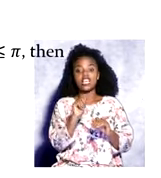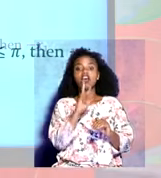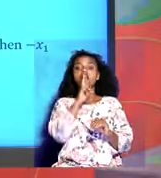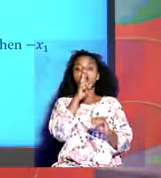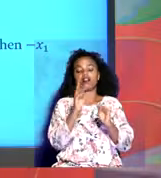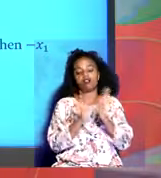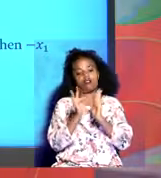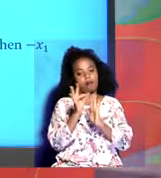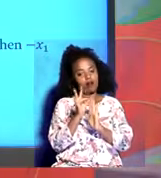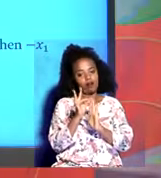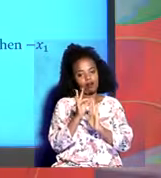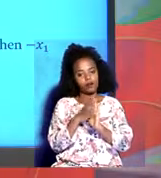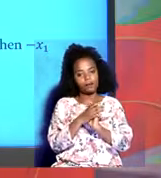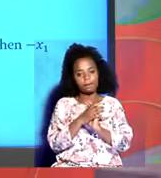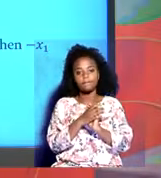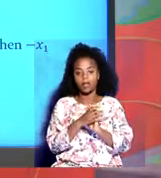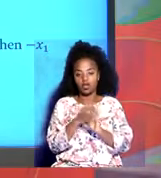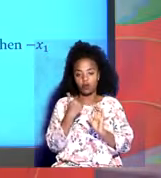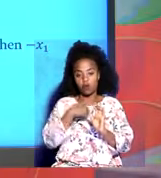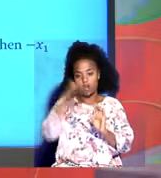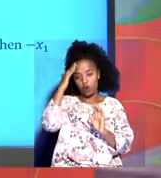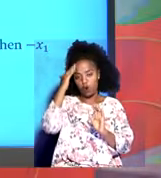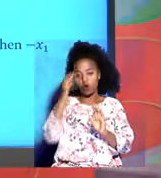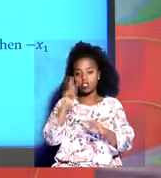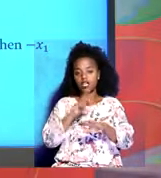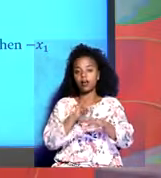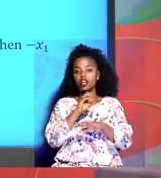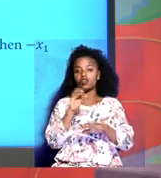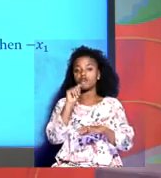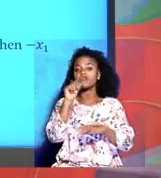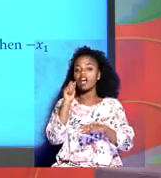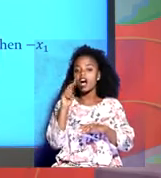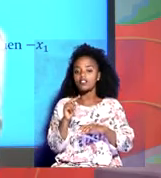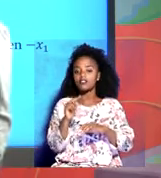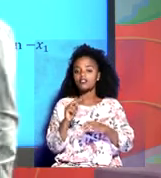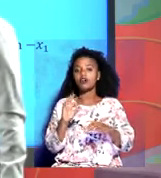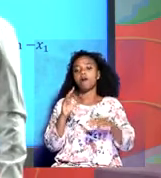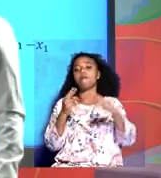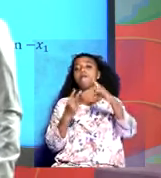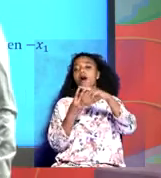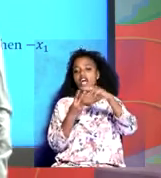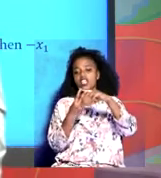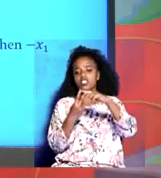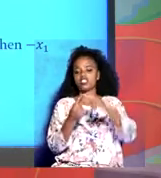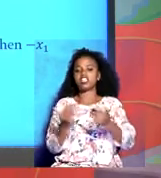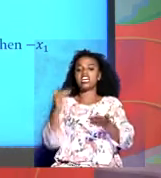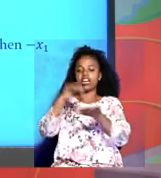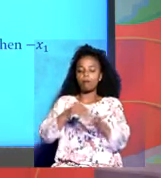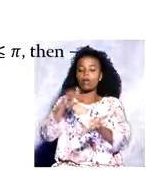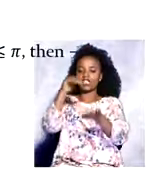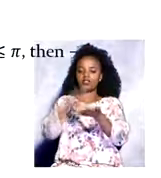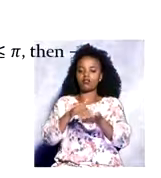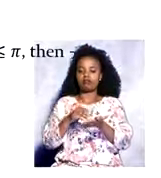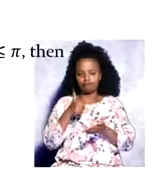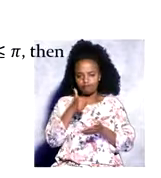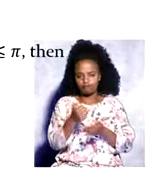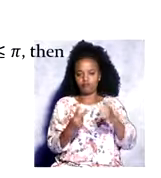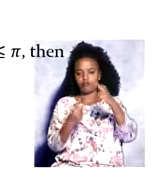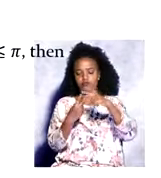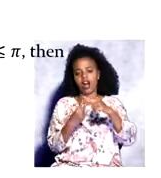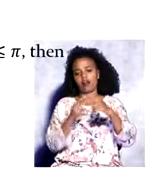number, as you know, the period of tangent function is pi. It repeats itself after every